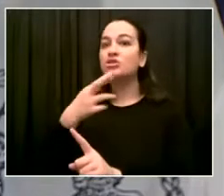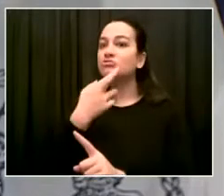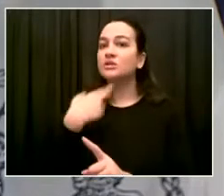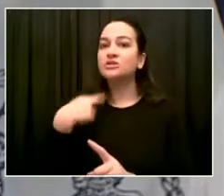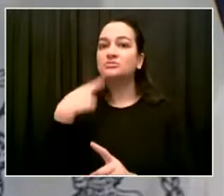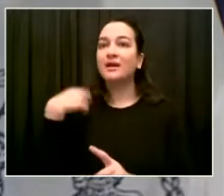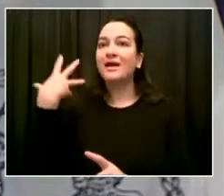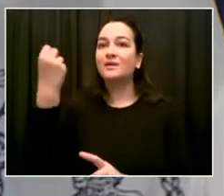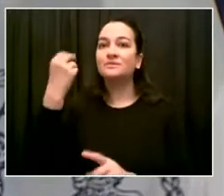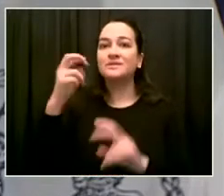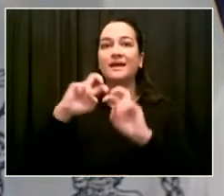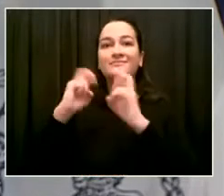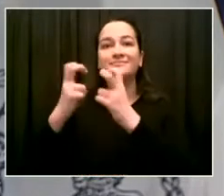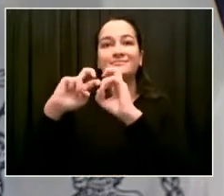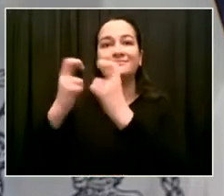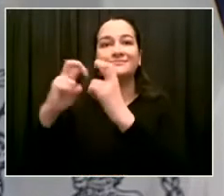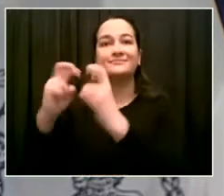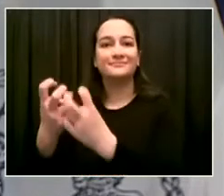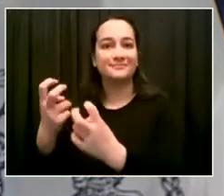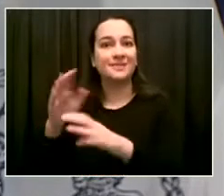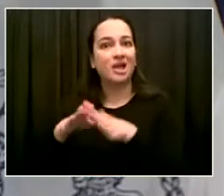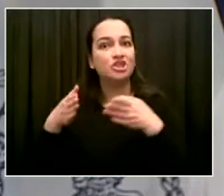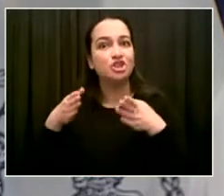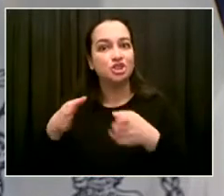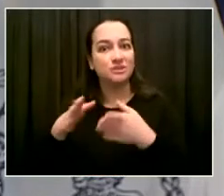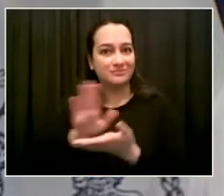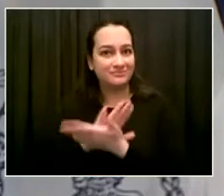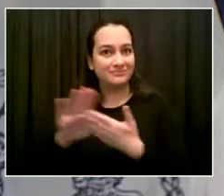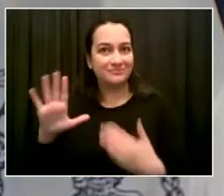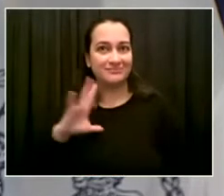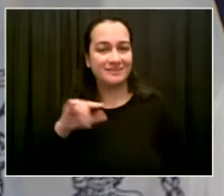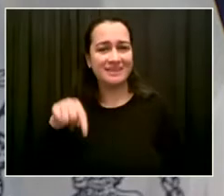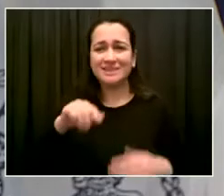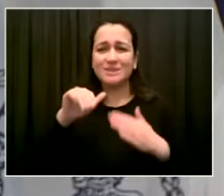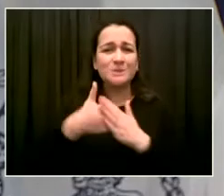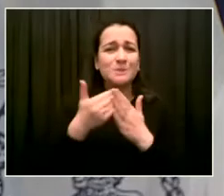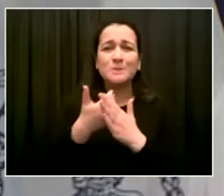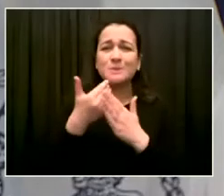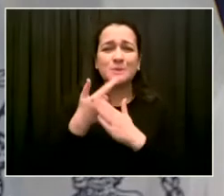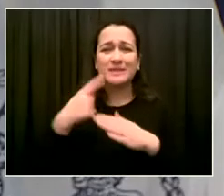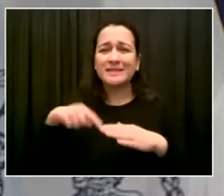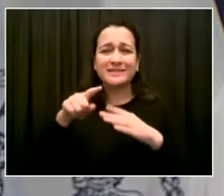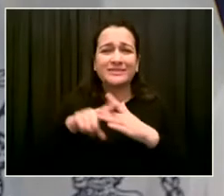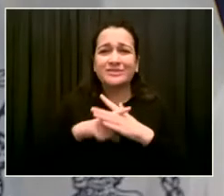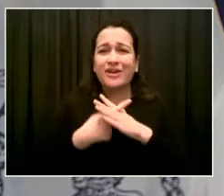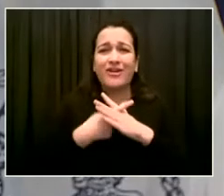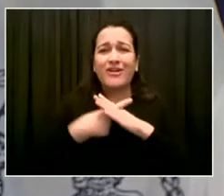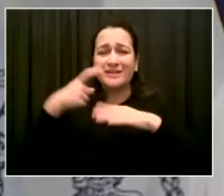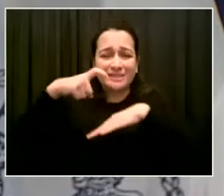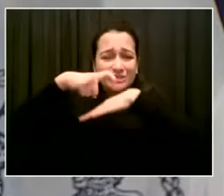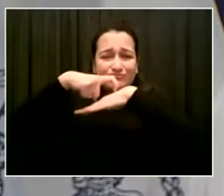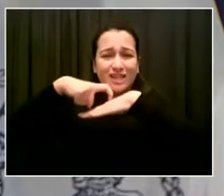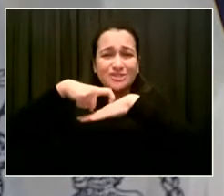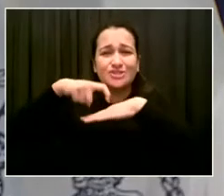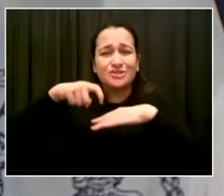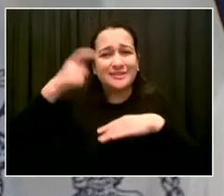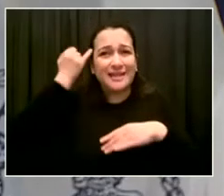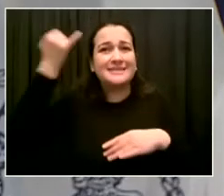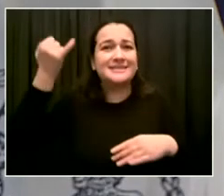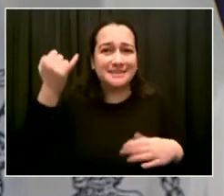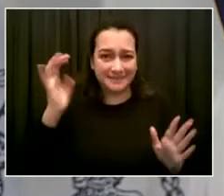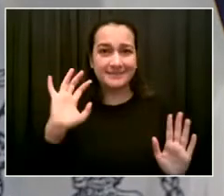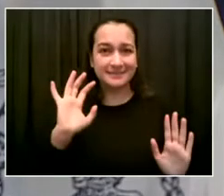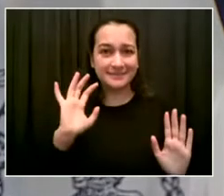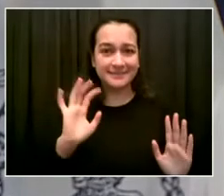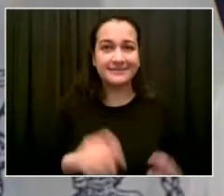going forward. So we're looking at a lot of options, and I will not make news before it's time, but we continue to look at a lot of